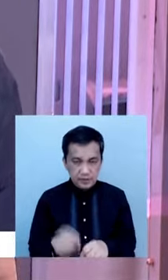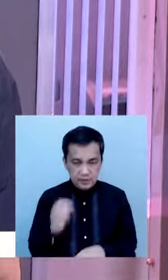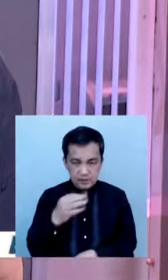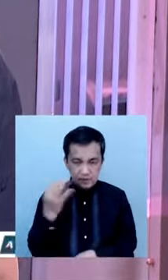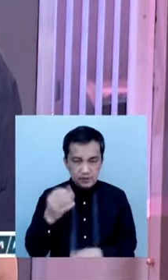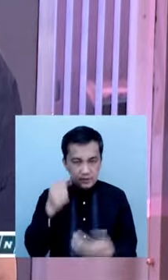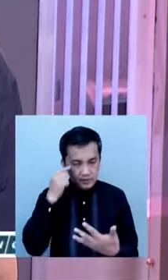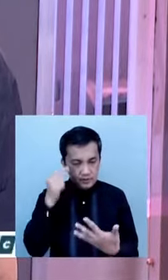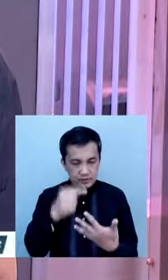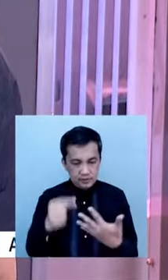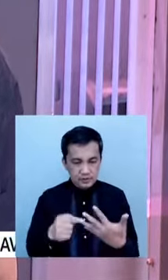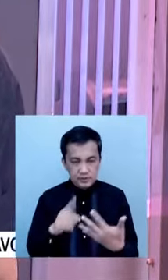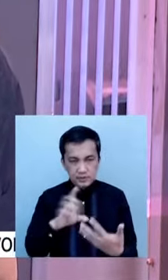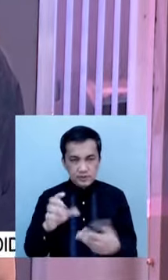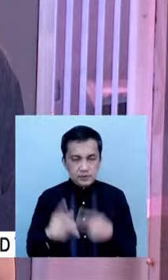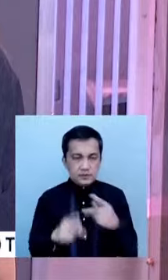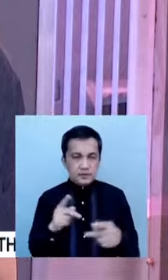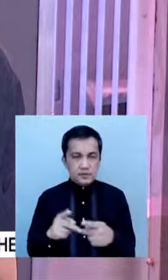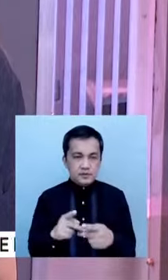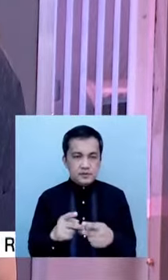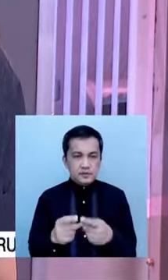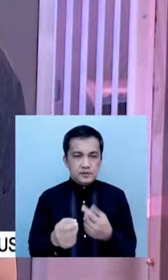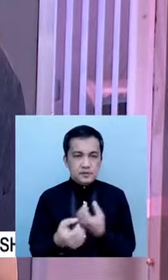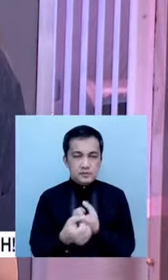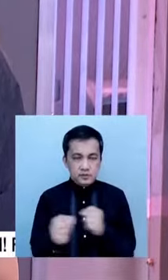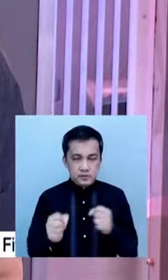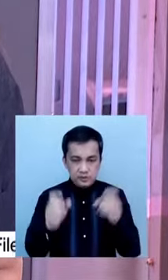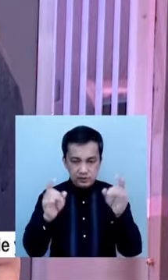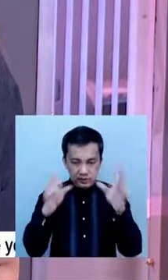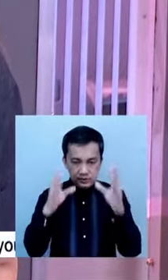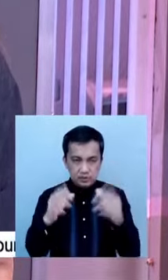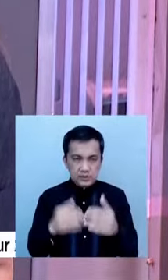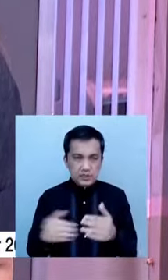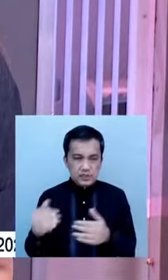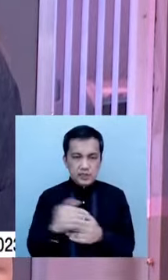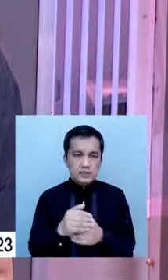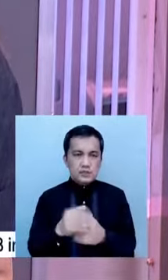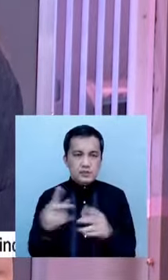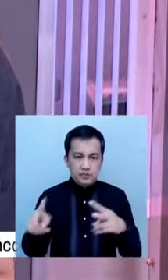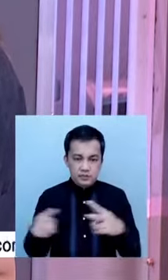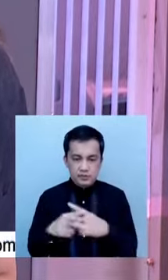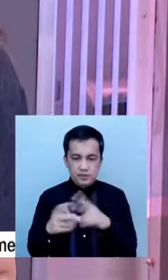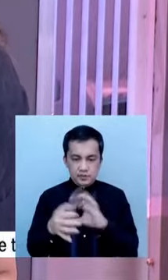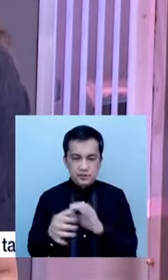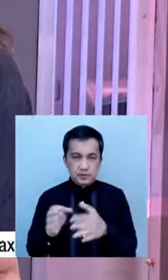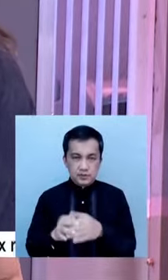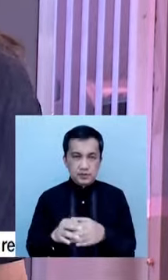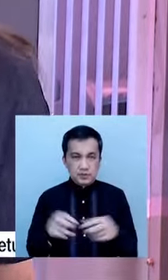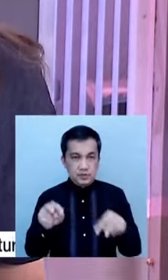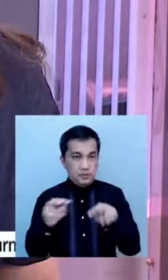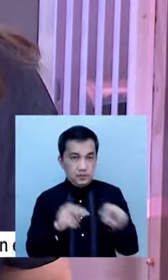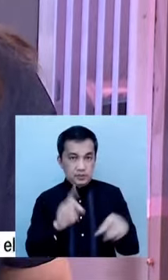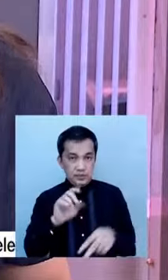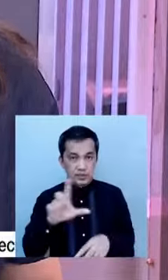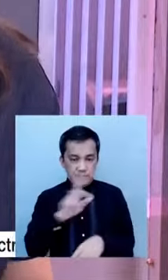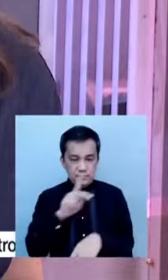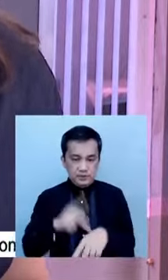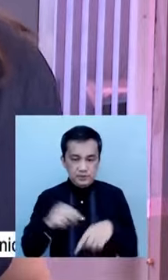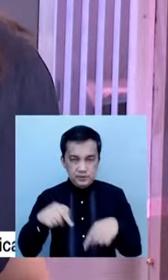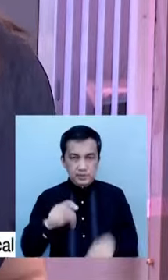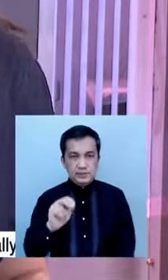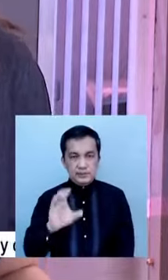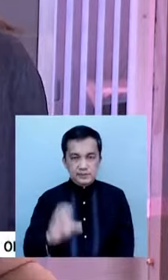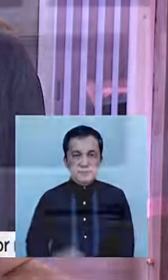identifies hundreds of people as security threats ahead of the Paris Olympics. More on that when we come back. You're watching Dateline Philippines here on ANC.